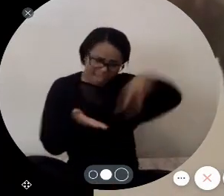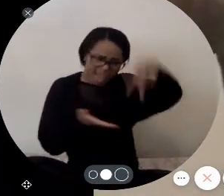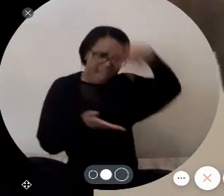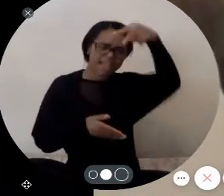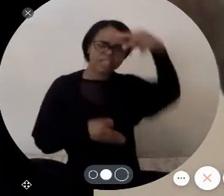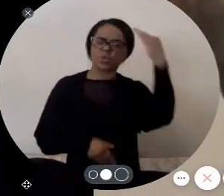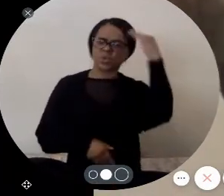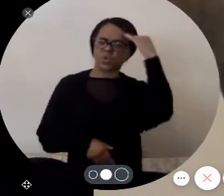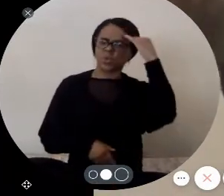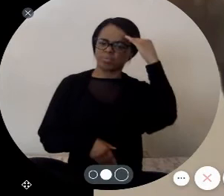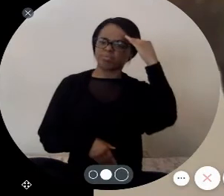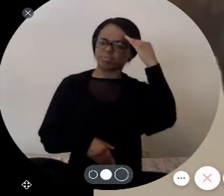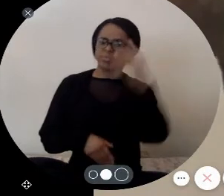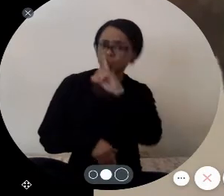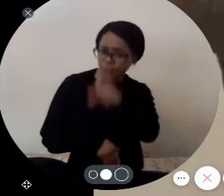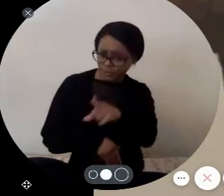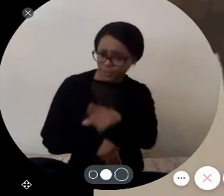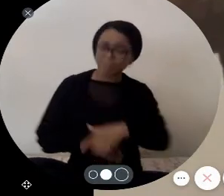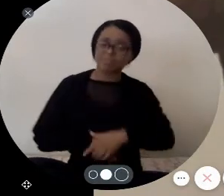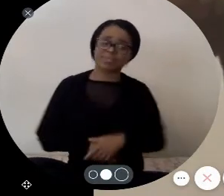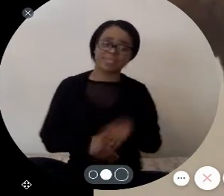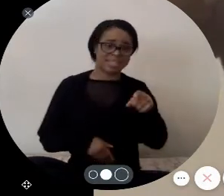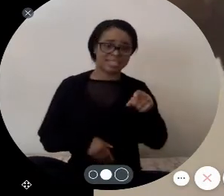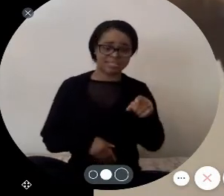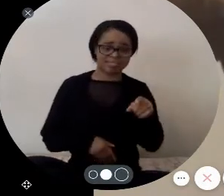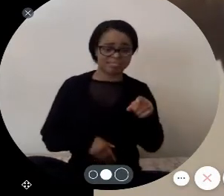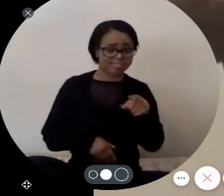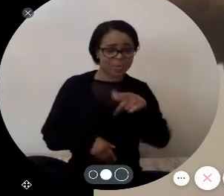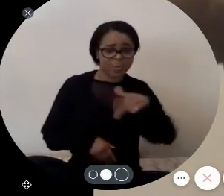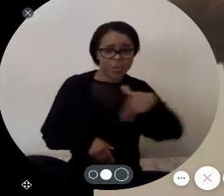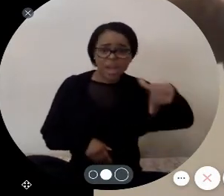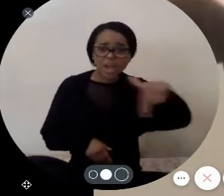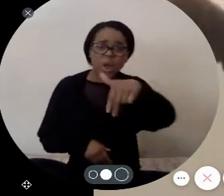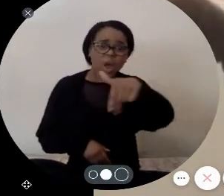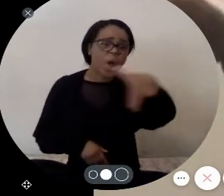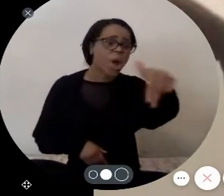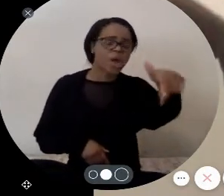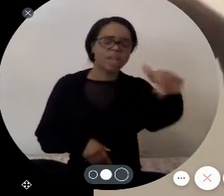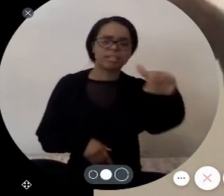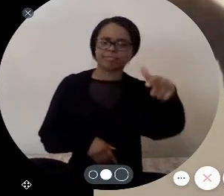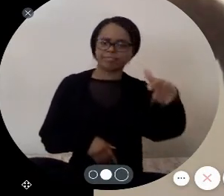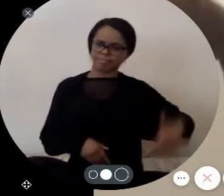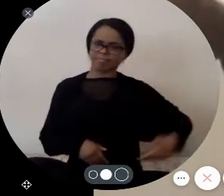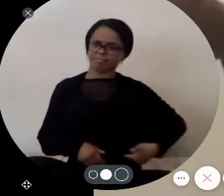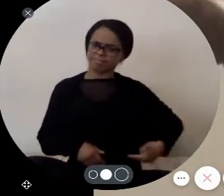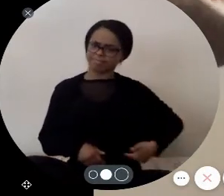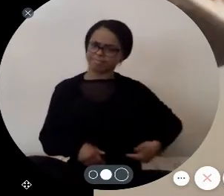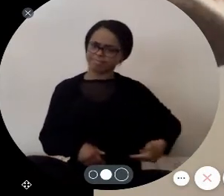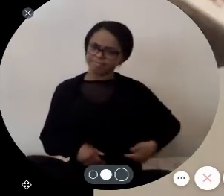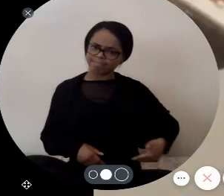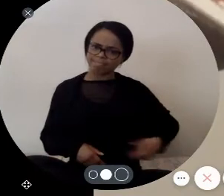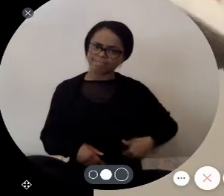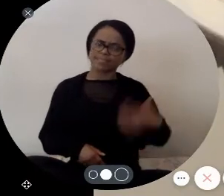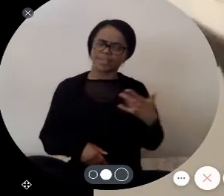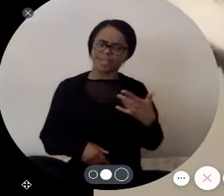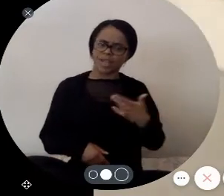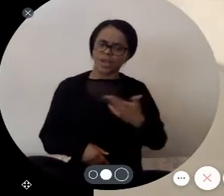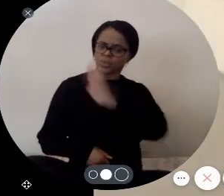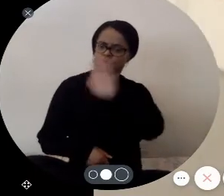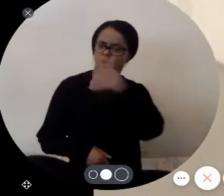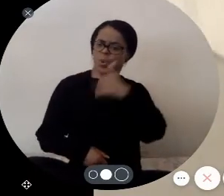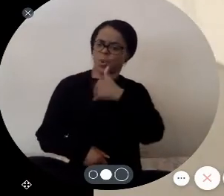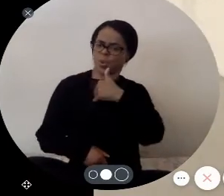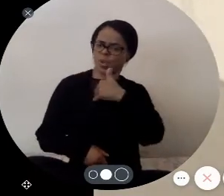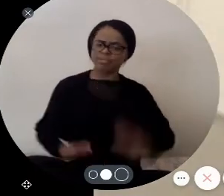true. As Cordelia ran along, a feeling began to start. It was a soothing of her soul,